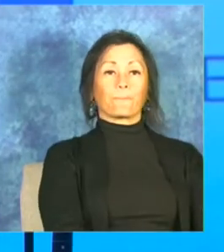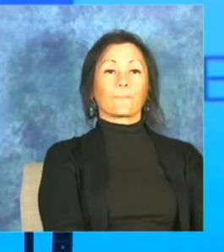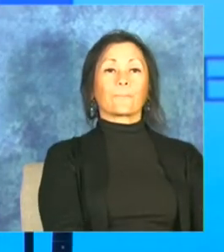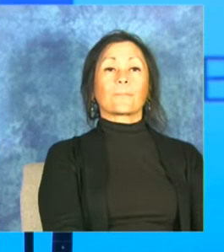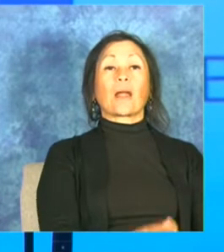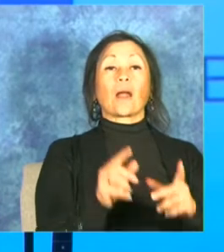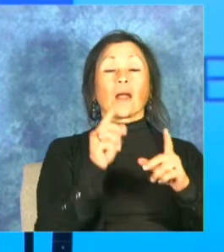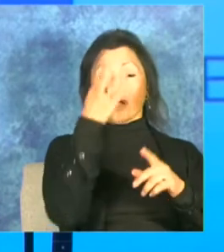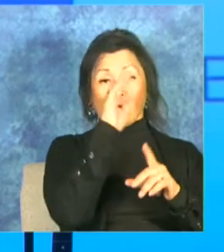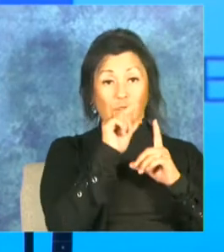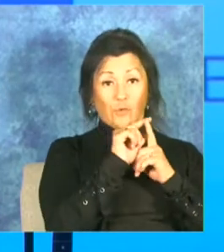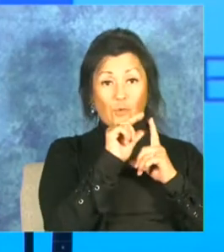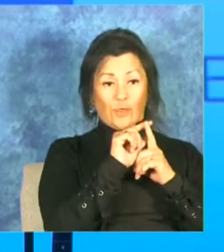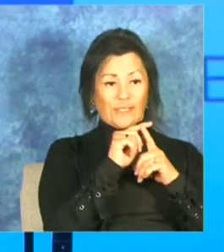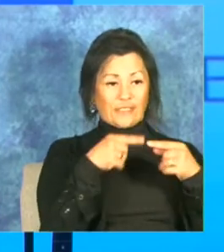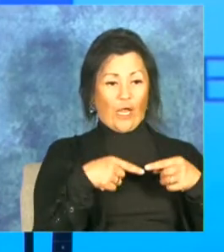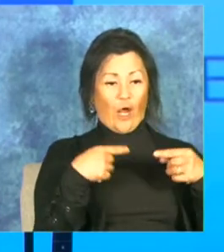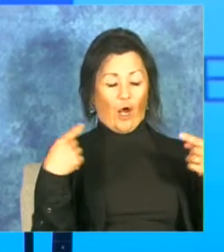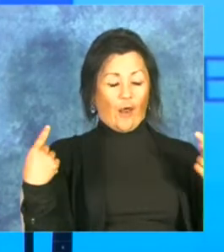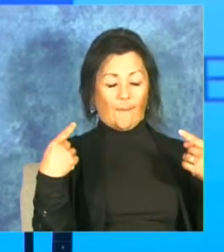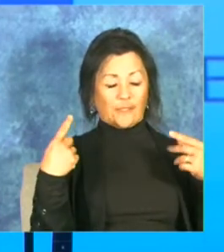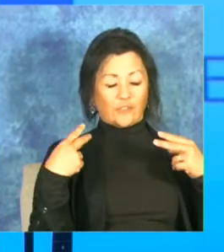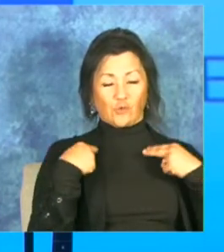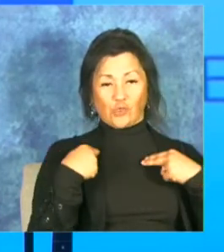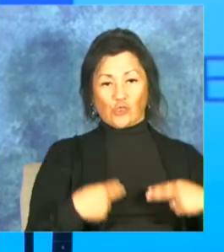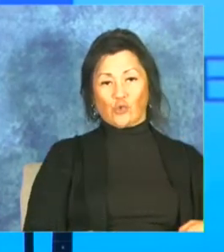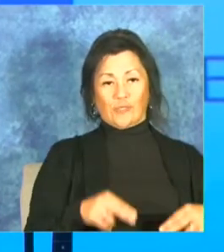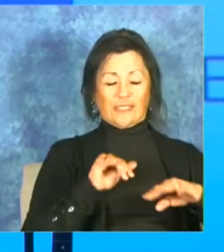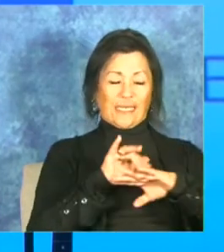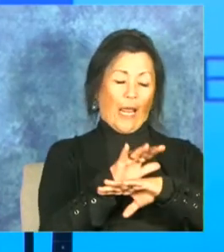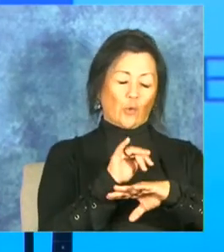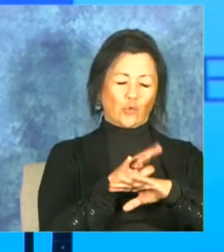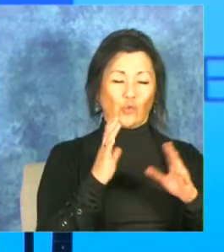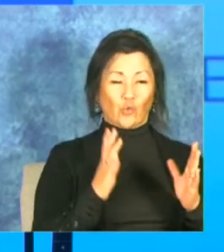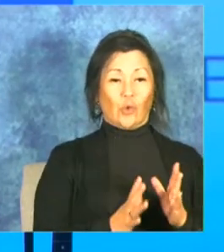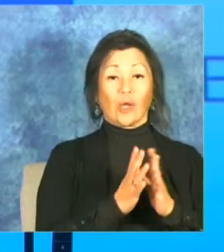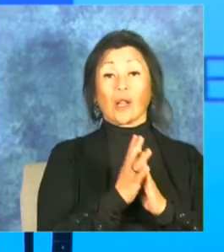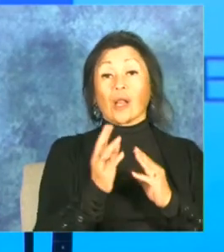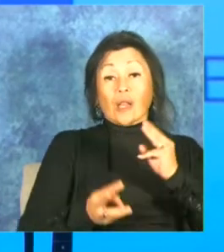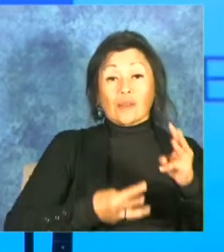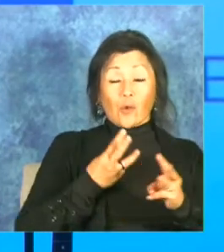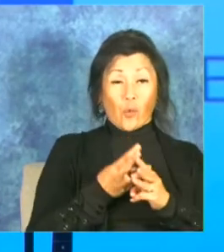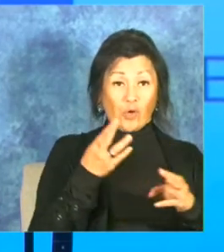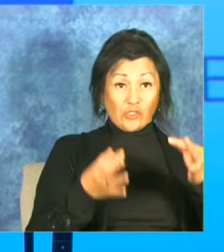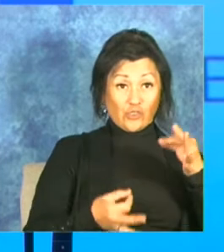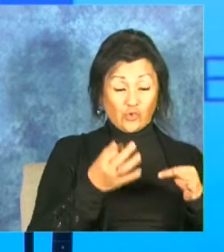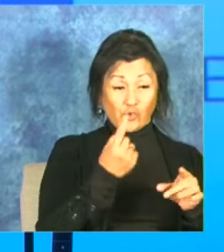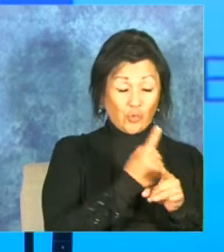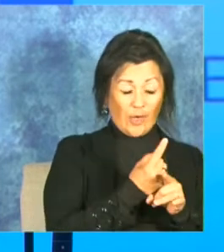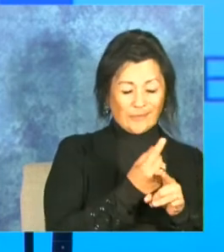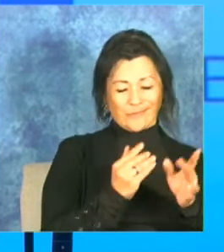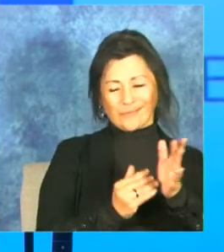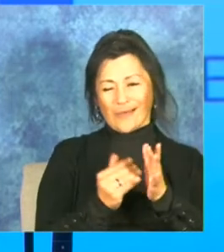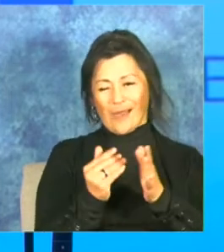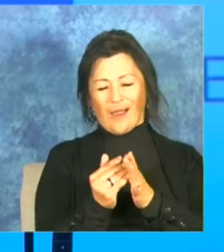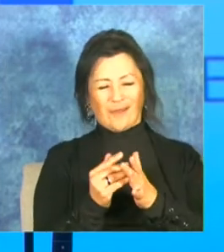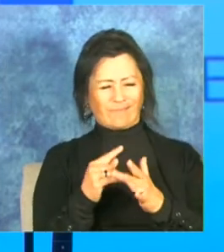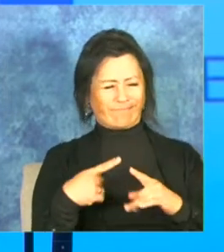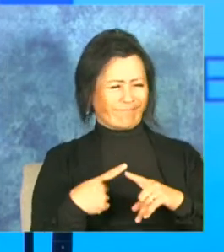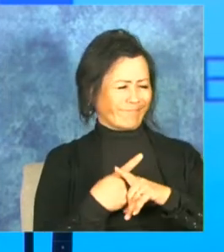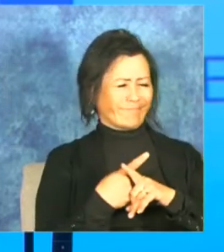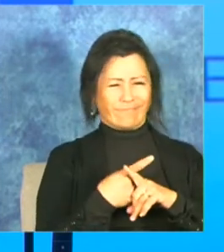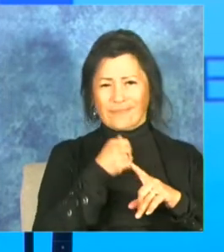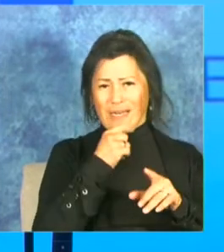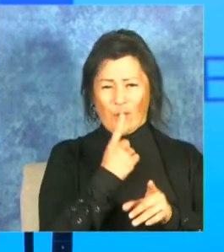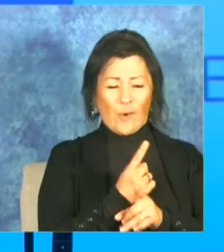The word of God is set in opposition to all human counsels. And what the world judges right is often crooked and perverse